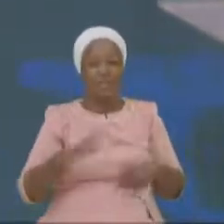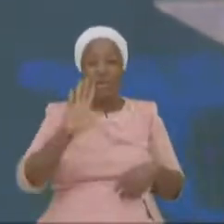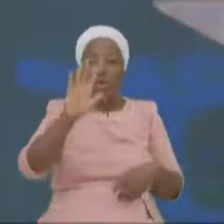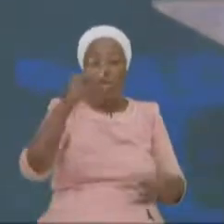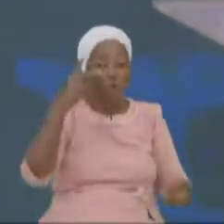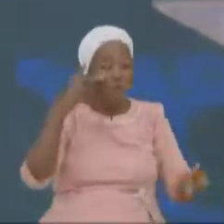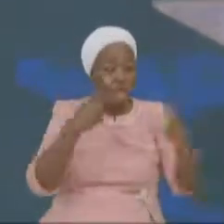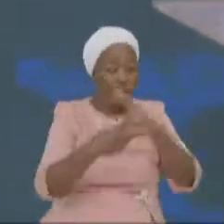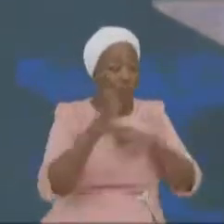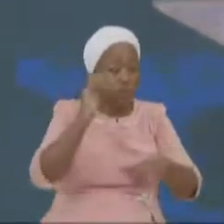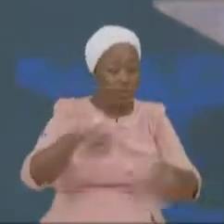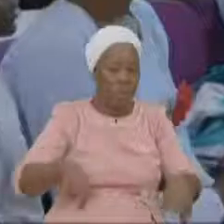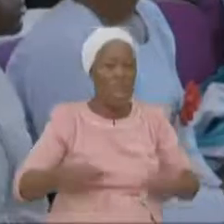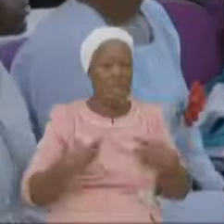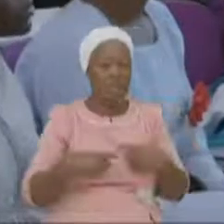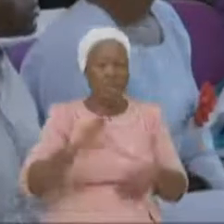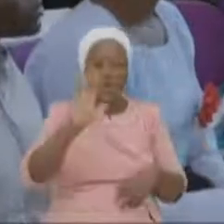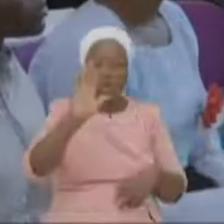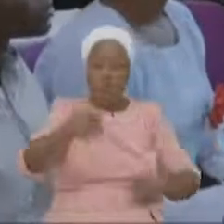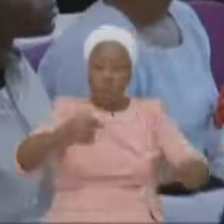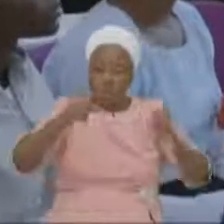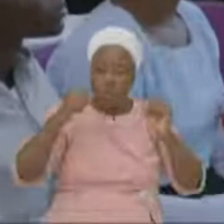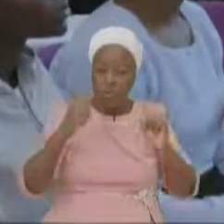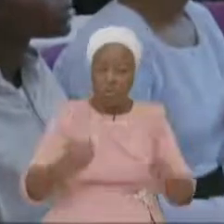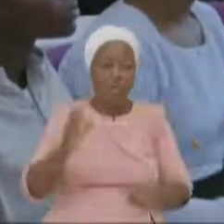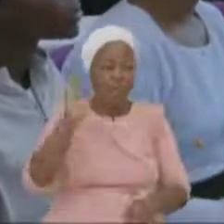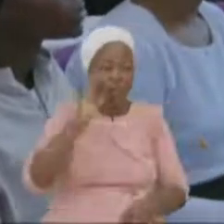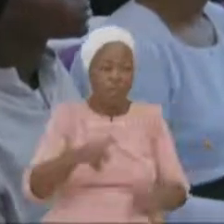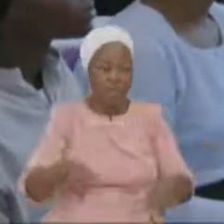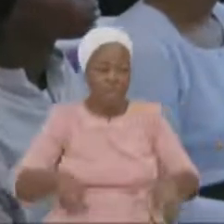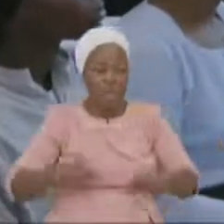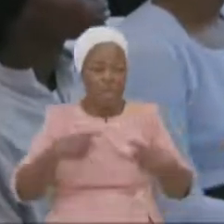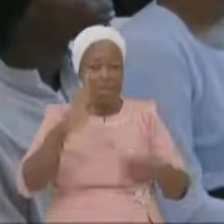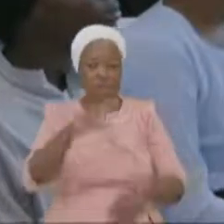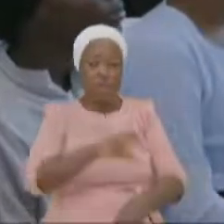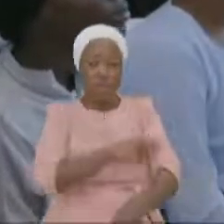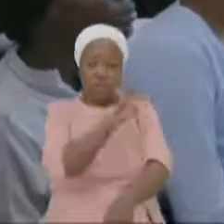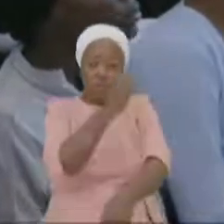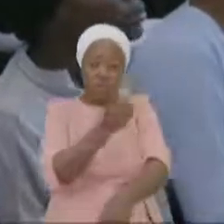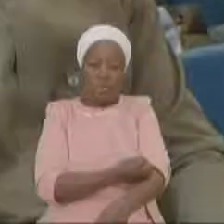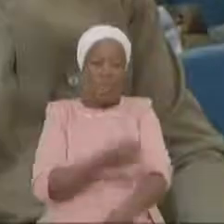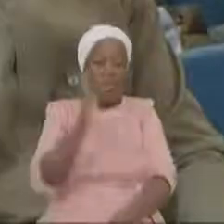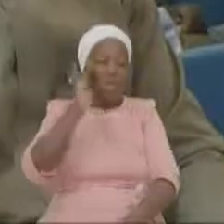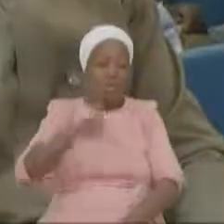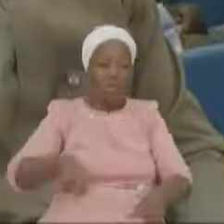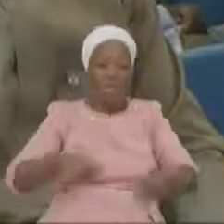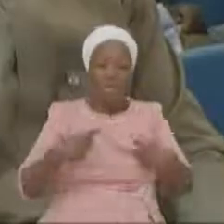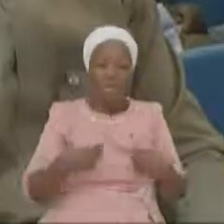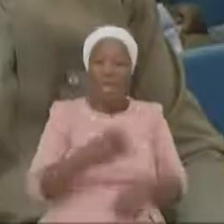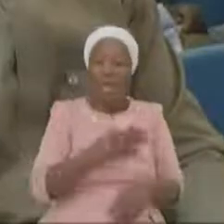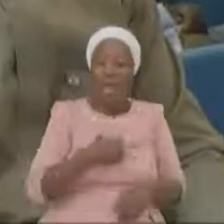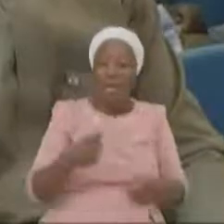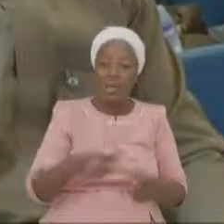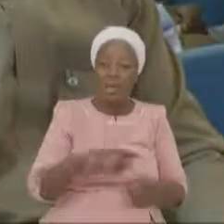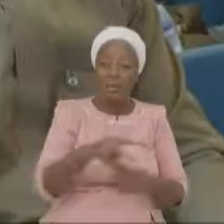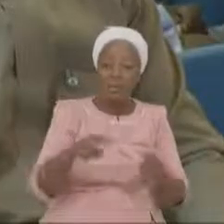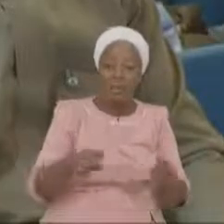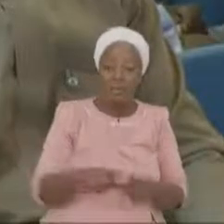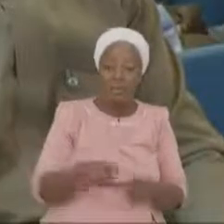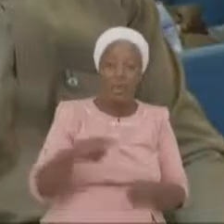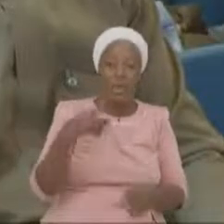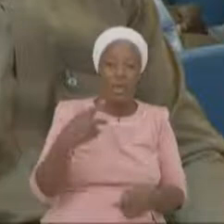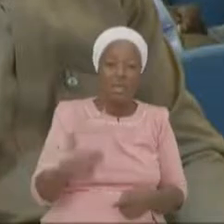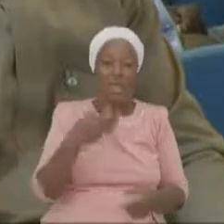vision will live. Your strength will live. Your power will live. And when the